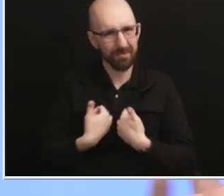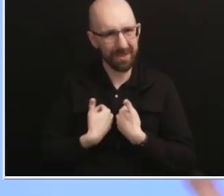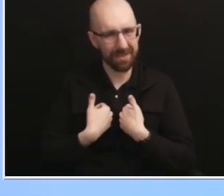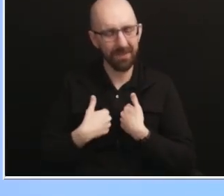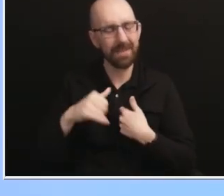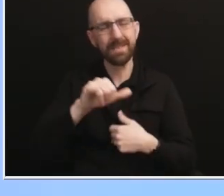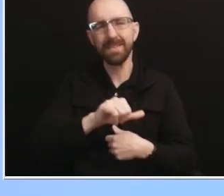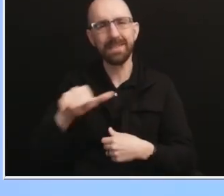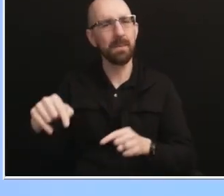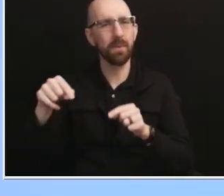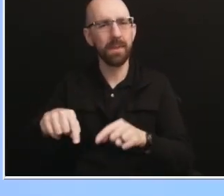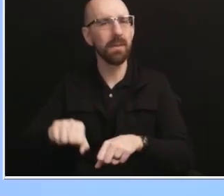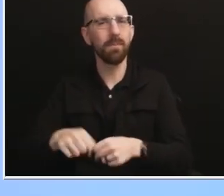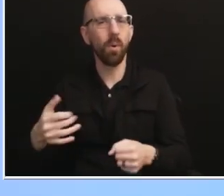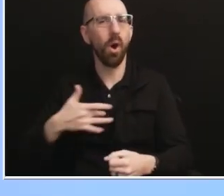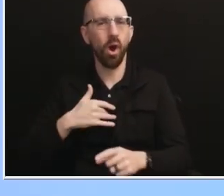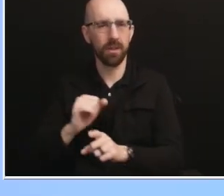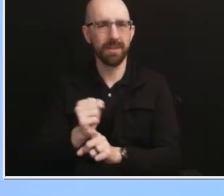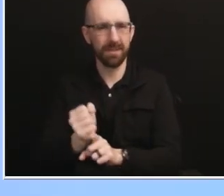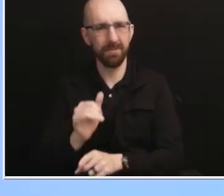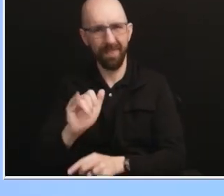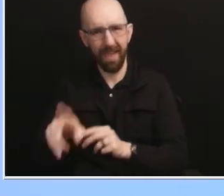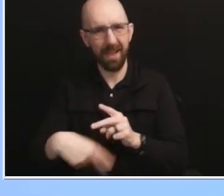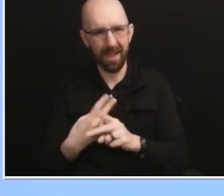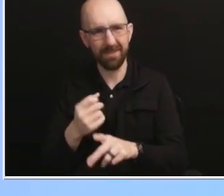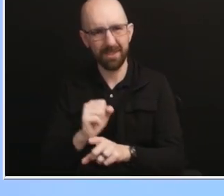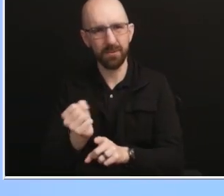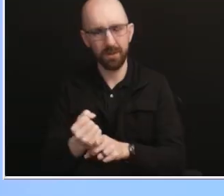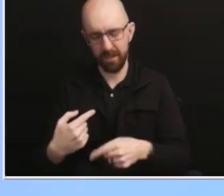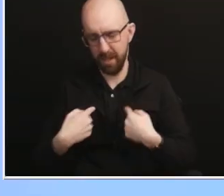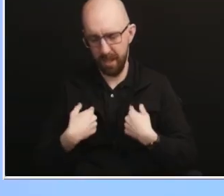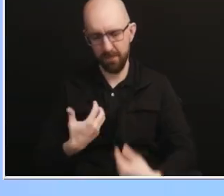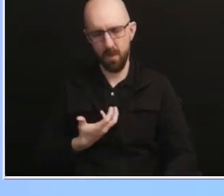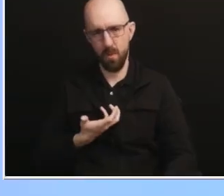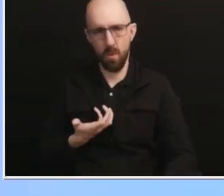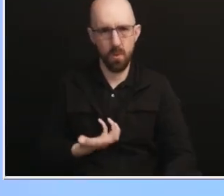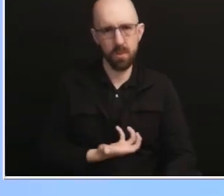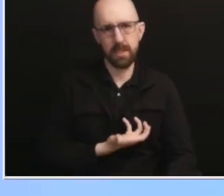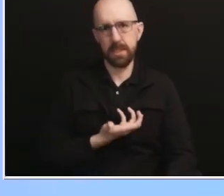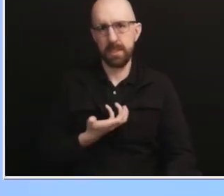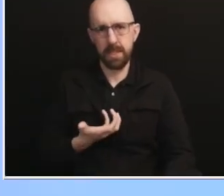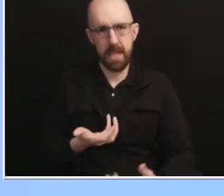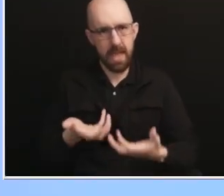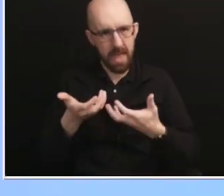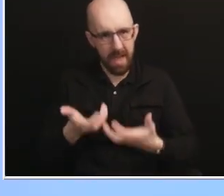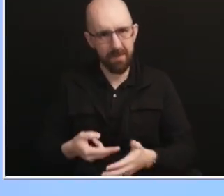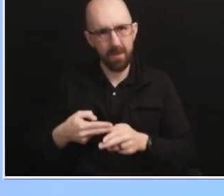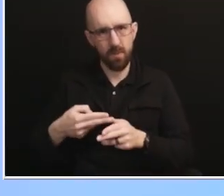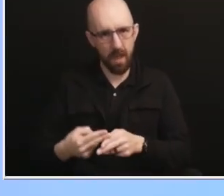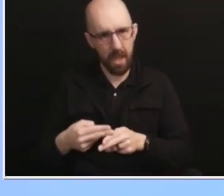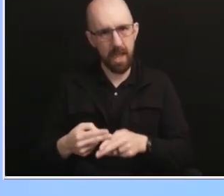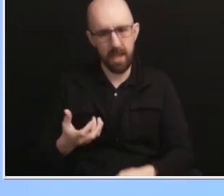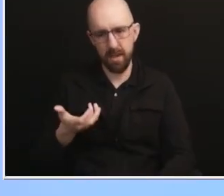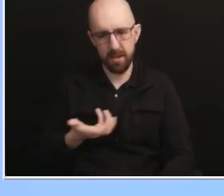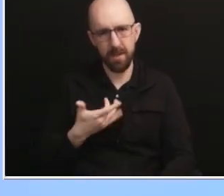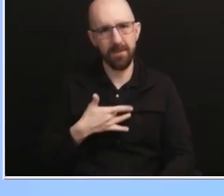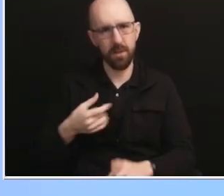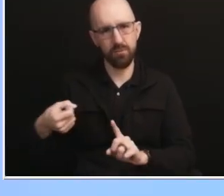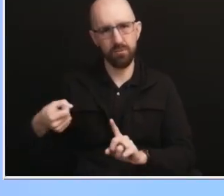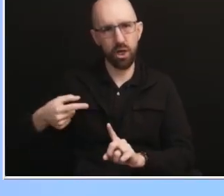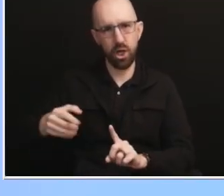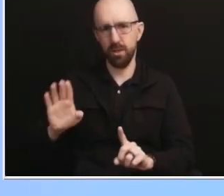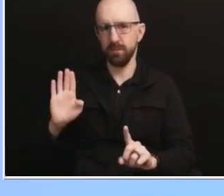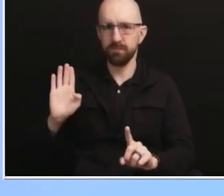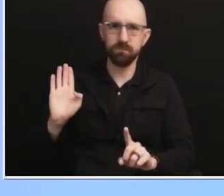that type of a situation, because you're the one that's carrying this weight. It's so heavy and it keeps you in that triggered state that